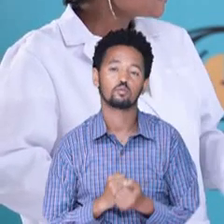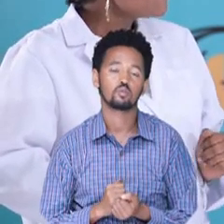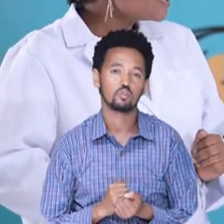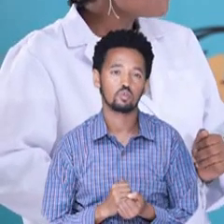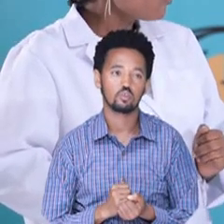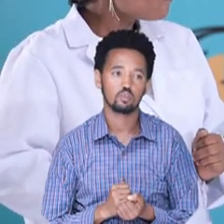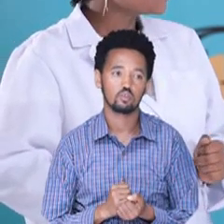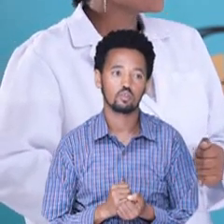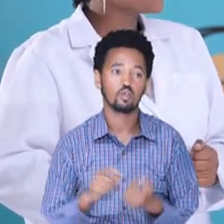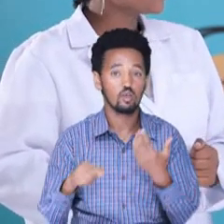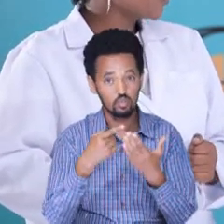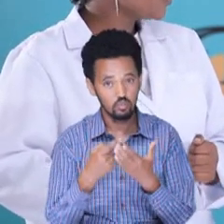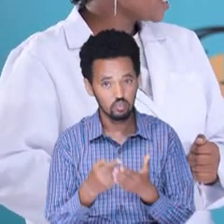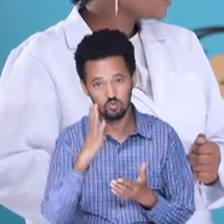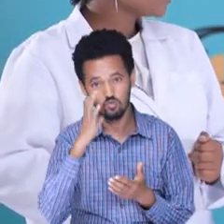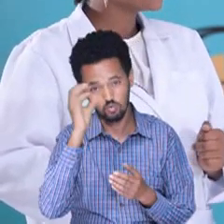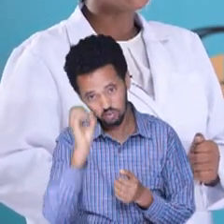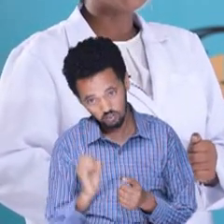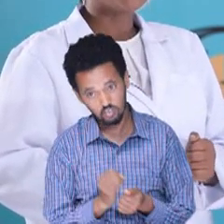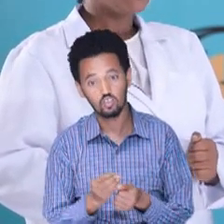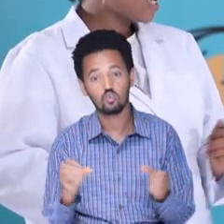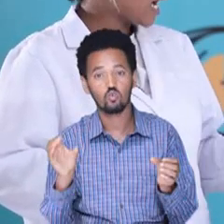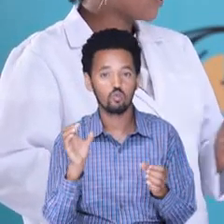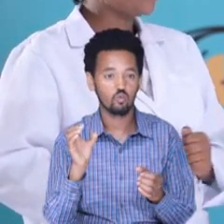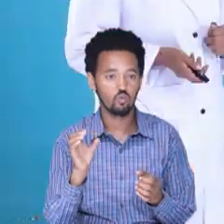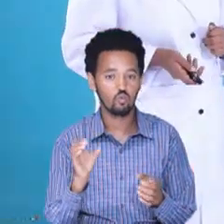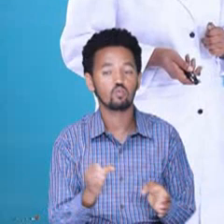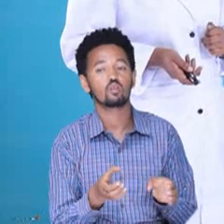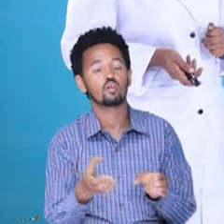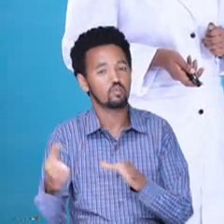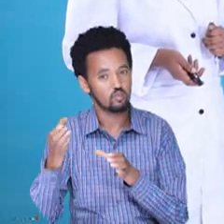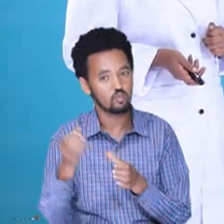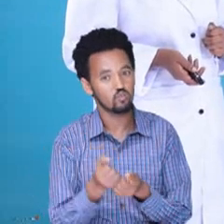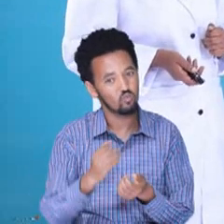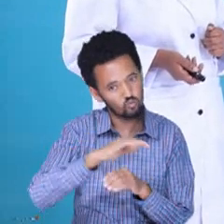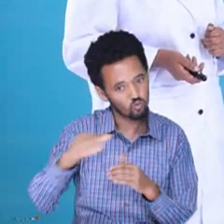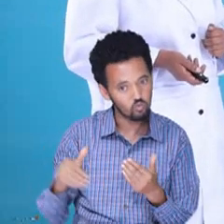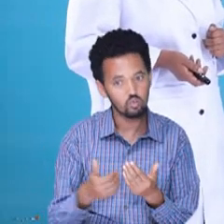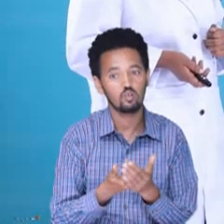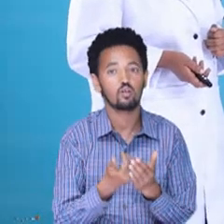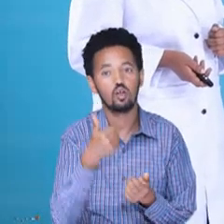It receives nearly 4% of the continent's total annual runoff.